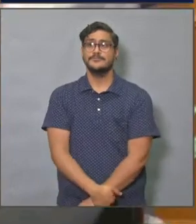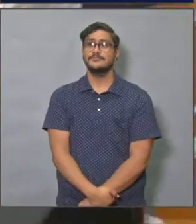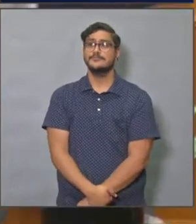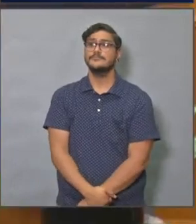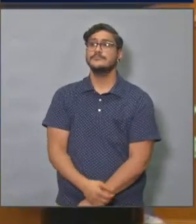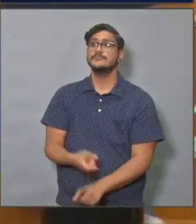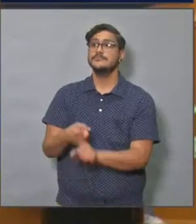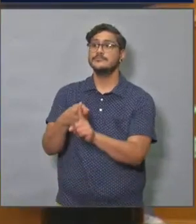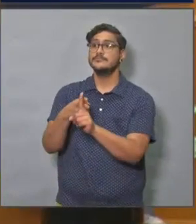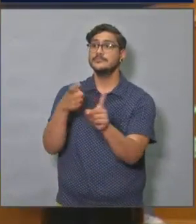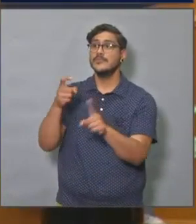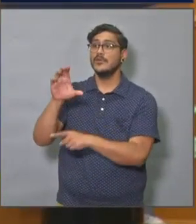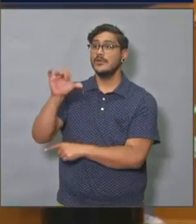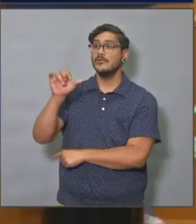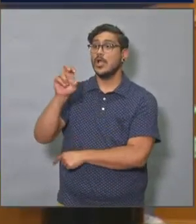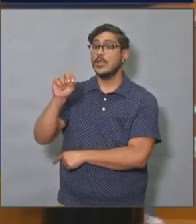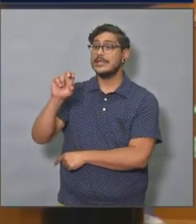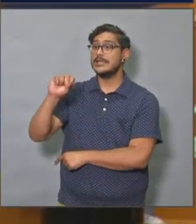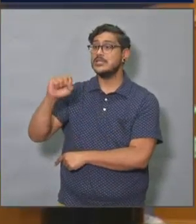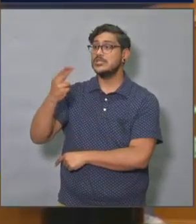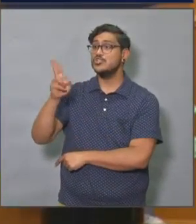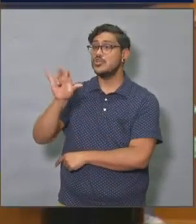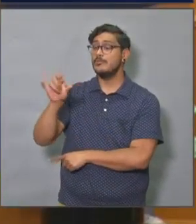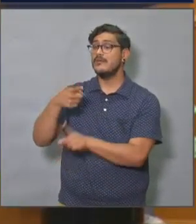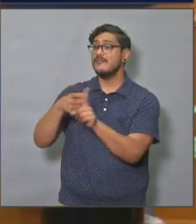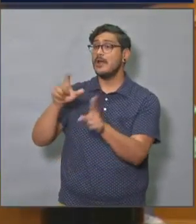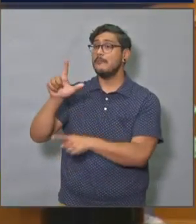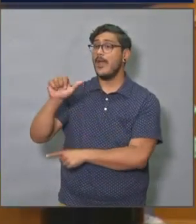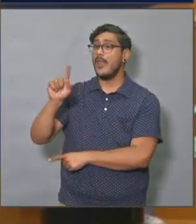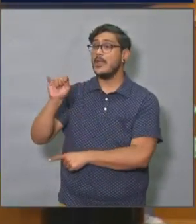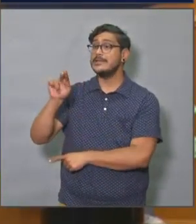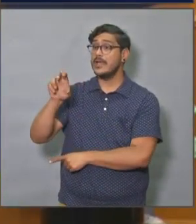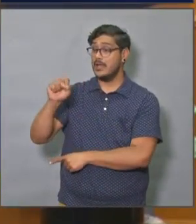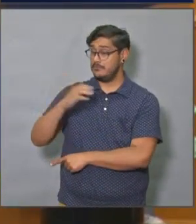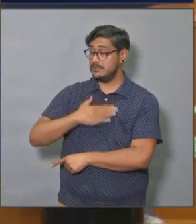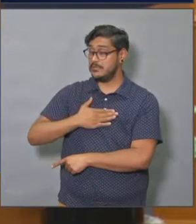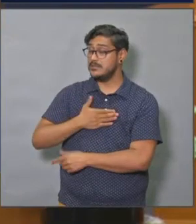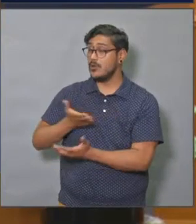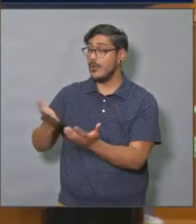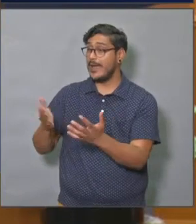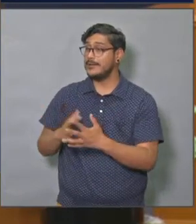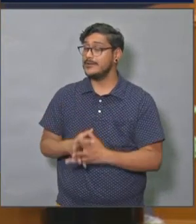next question comes from Colleen Shelby from Los Angeles Times. Please go ahead.